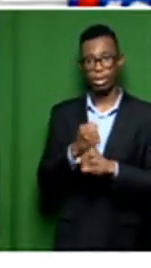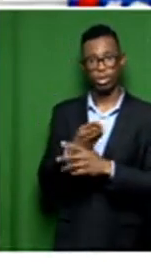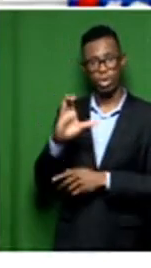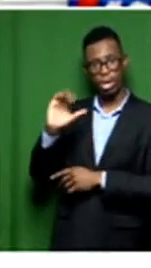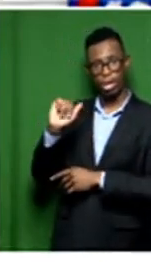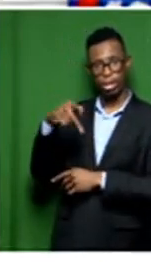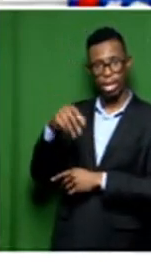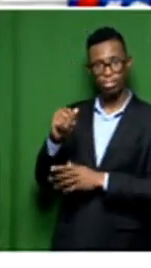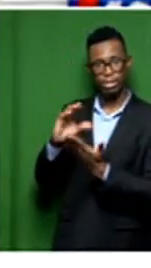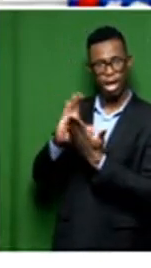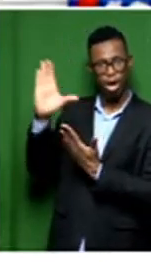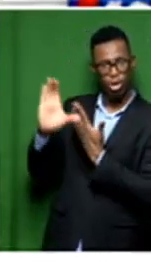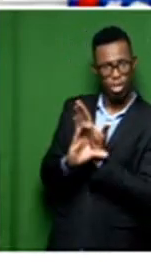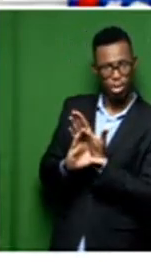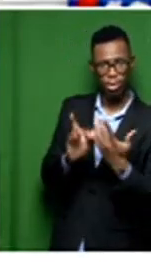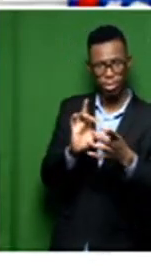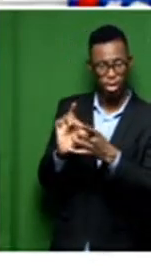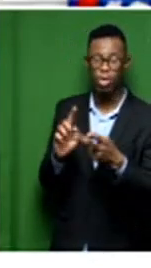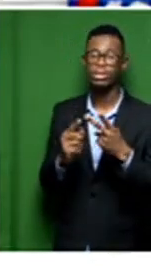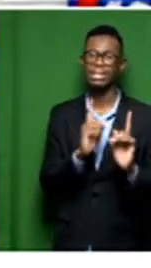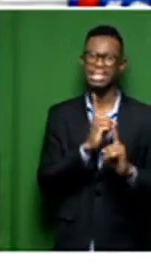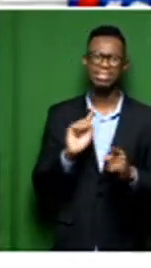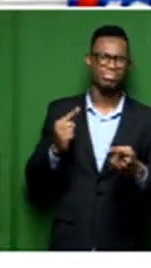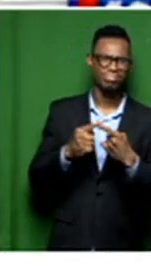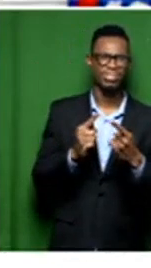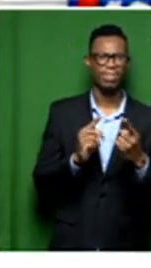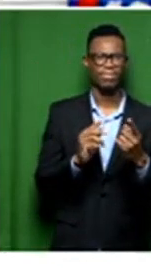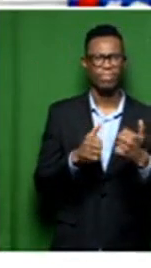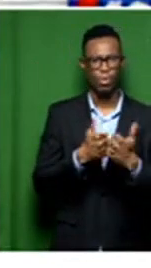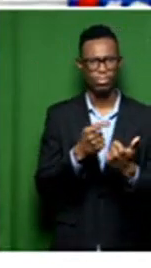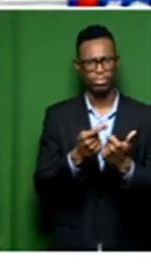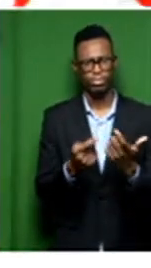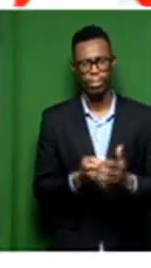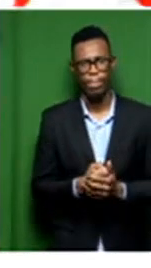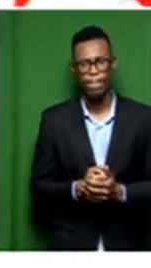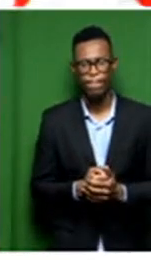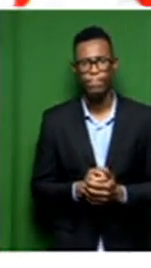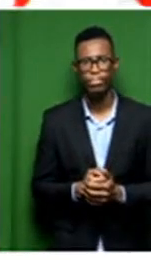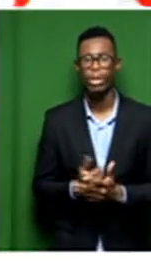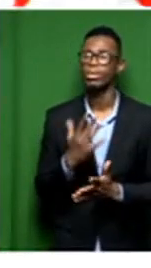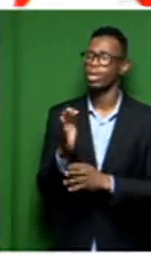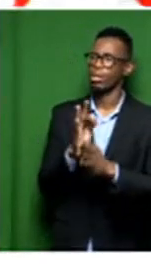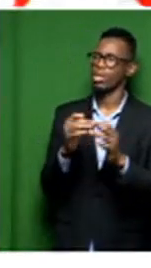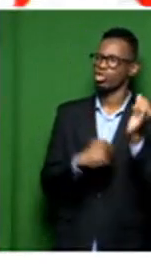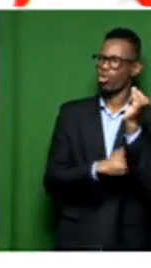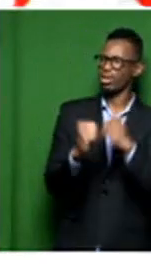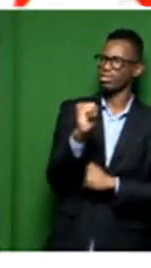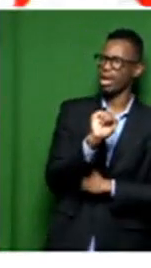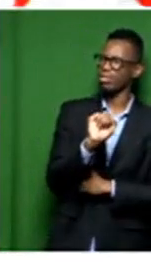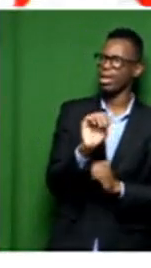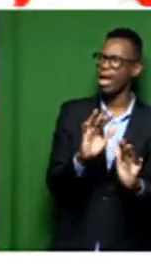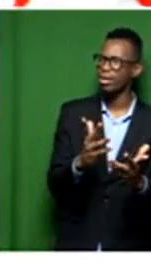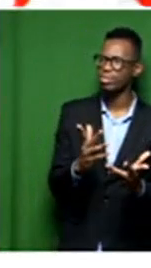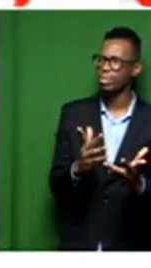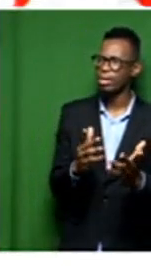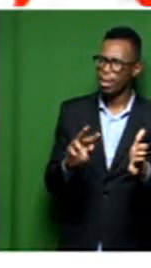but also some of the real issues that teachers face in their everyday classrooms. Take us through how it's structured for teachers